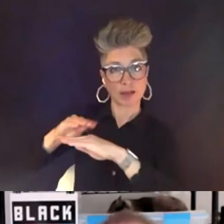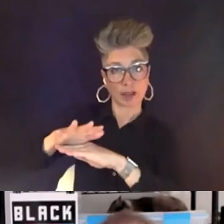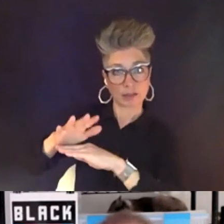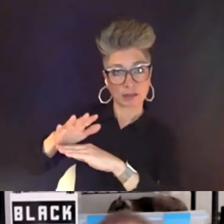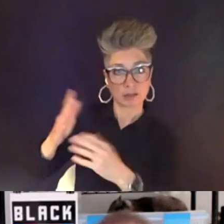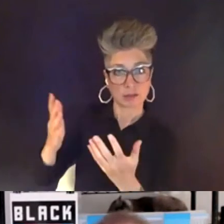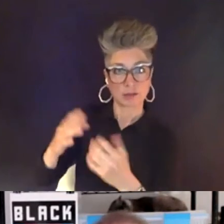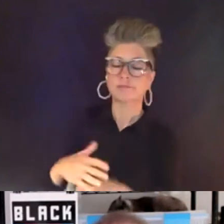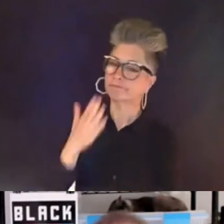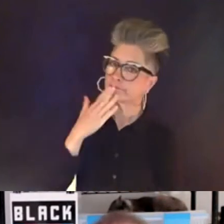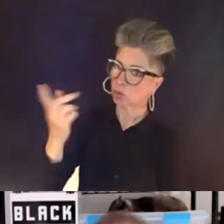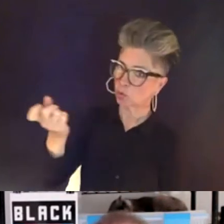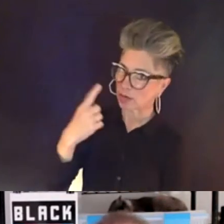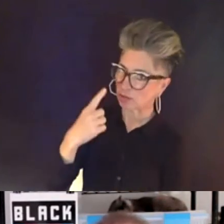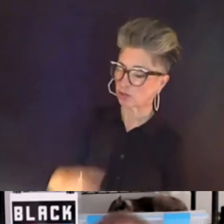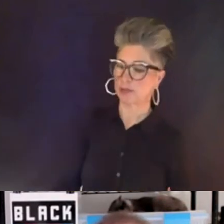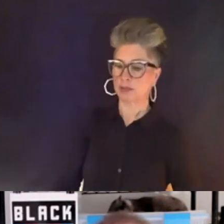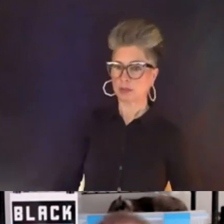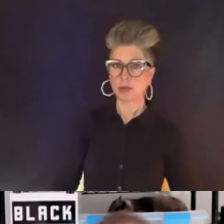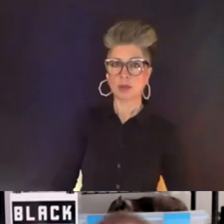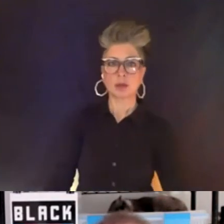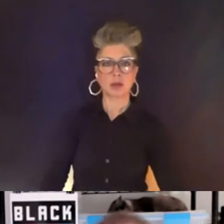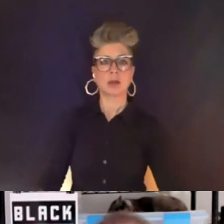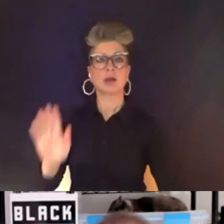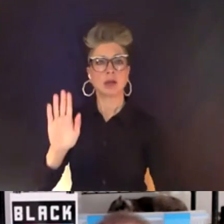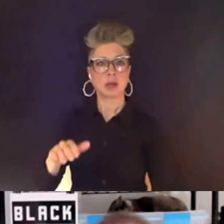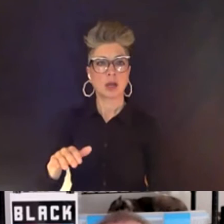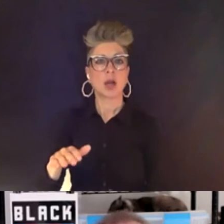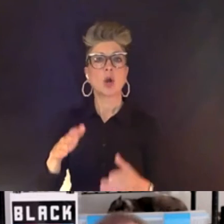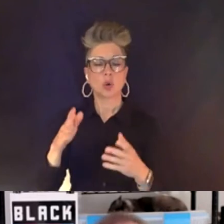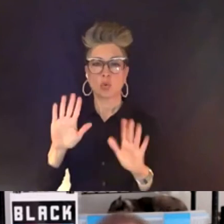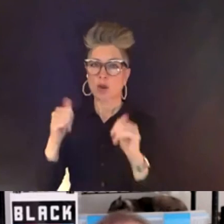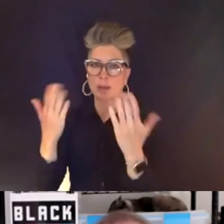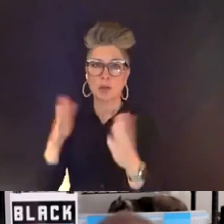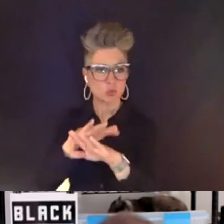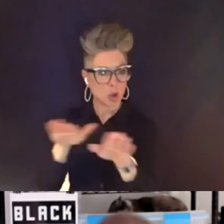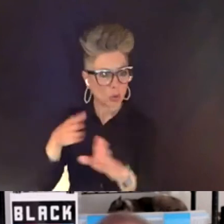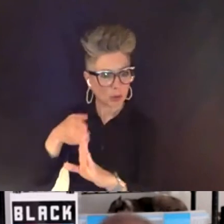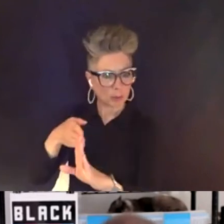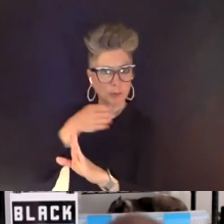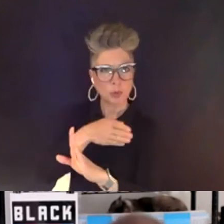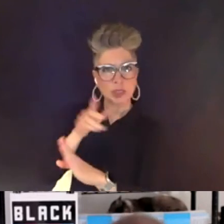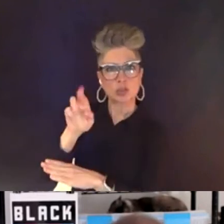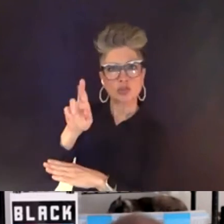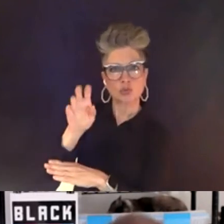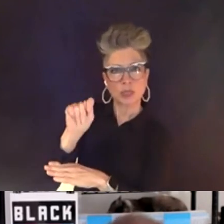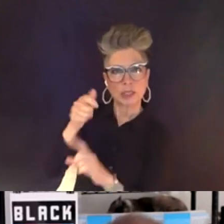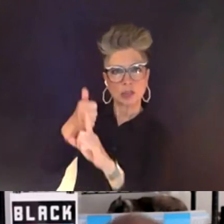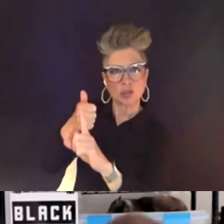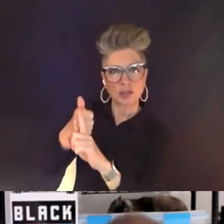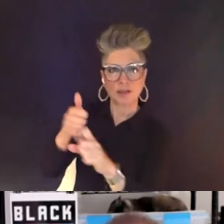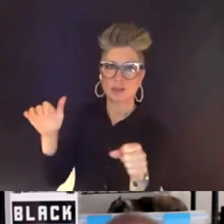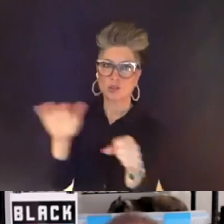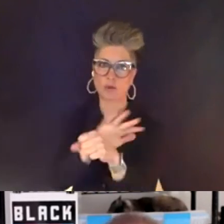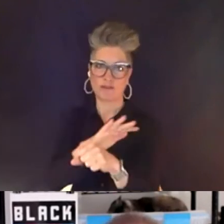question. So they are recommending that you don't pre-treat yourself before getting a vaccination. So full disclosure, I